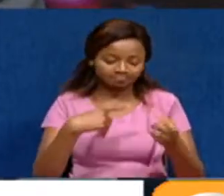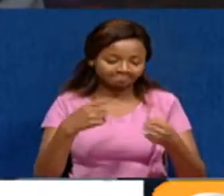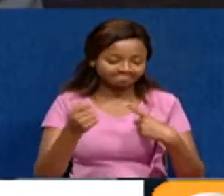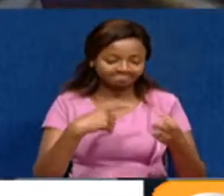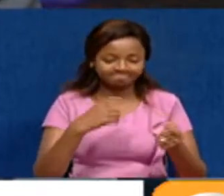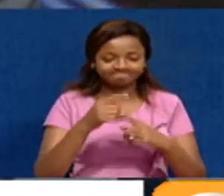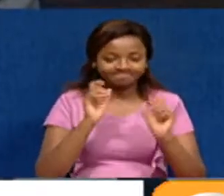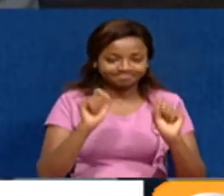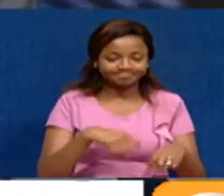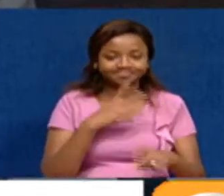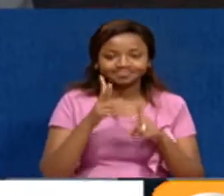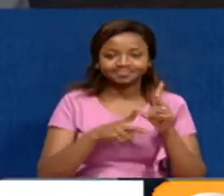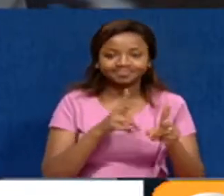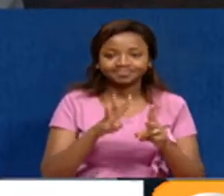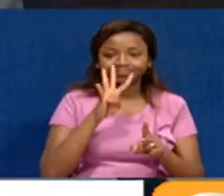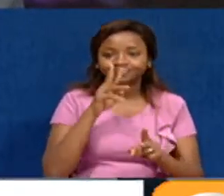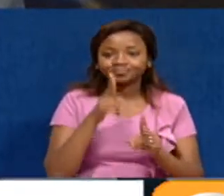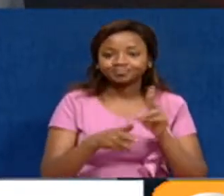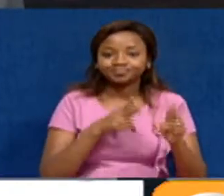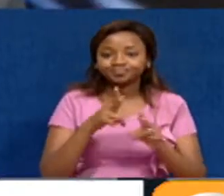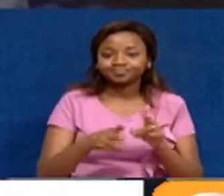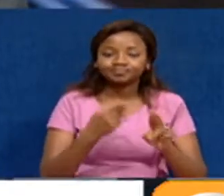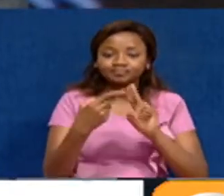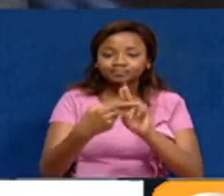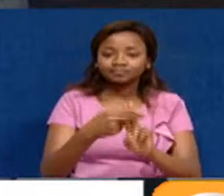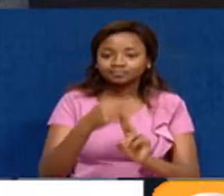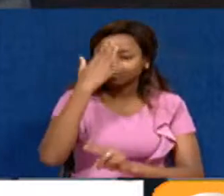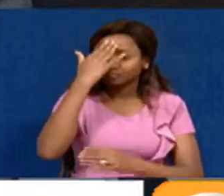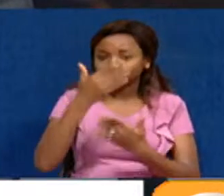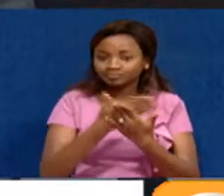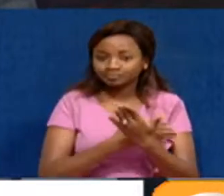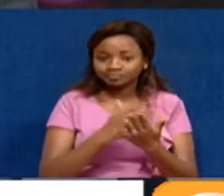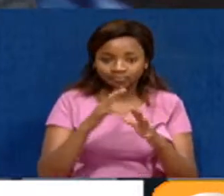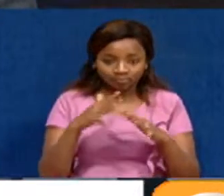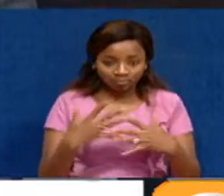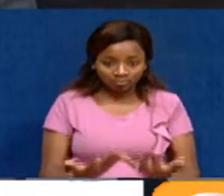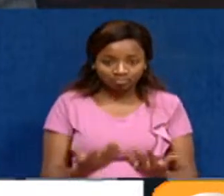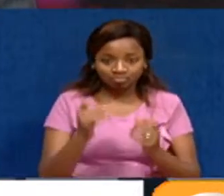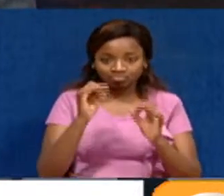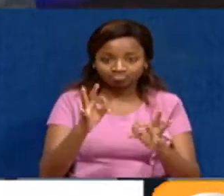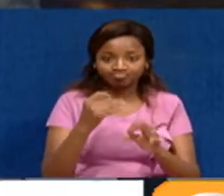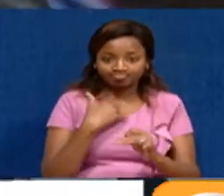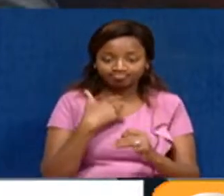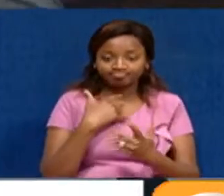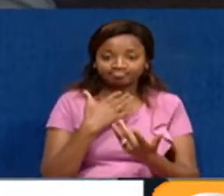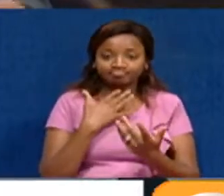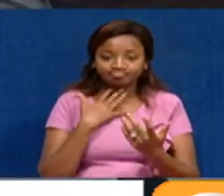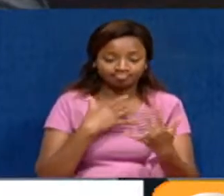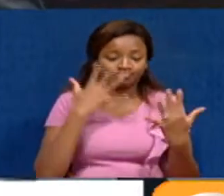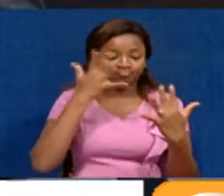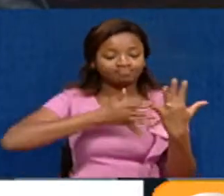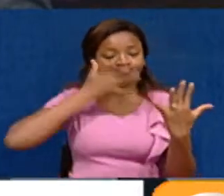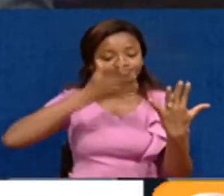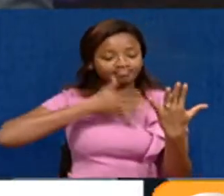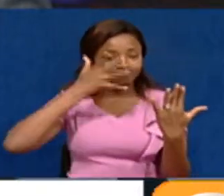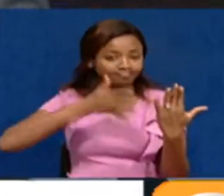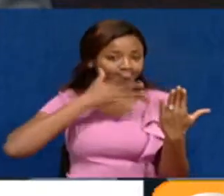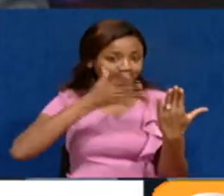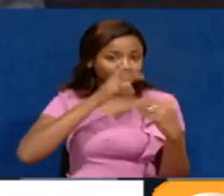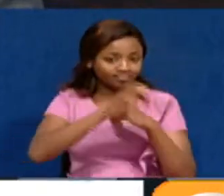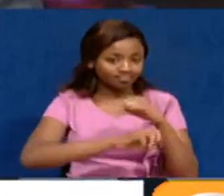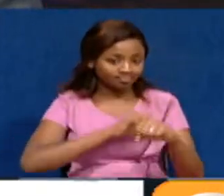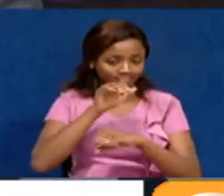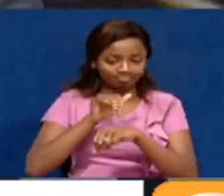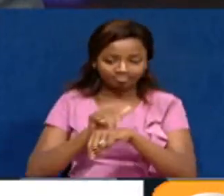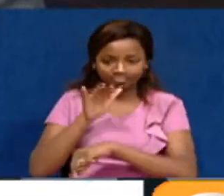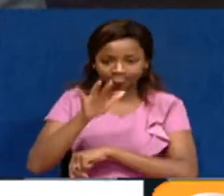on 22422. The hashtag is the Monday Report. You can also send in a video question or a video comment on the numbers that will be scrolling on the screen down